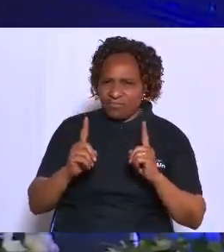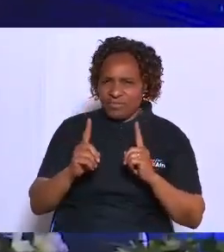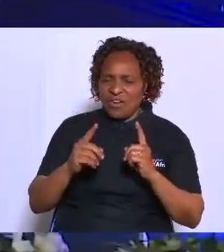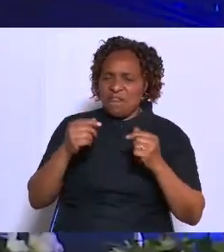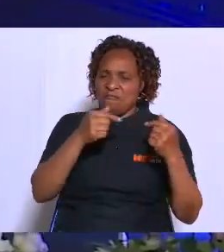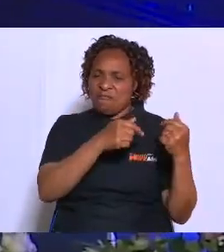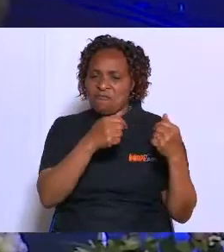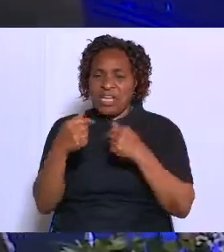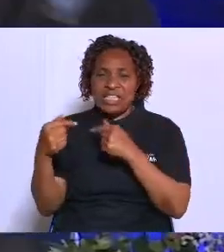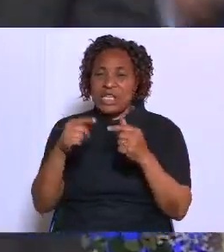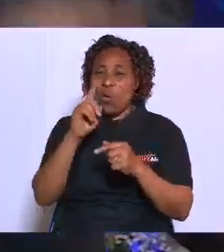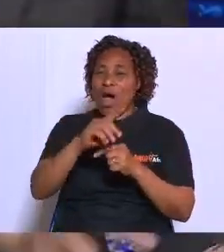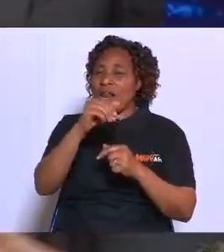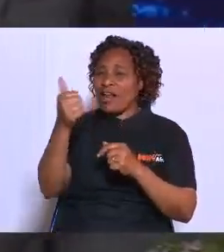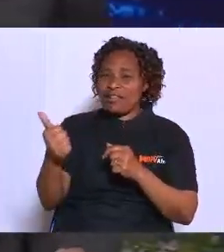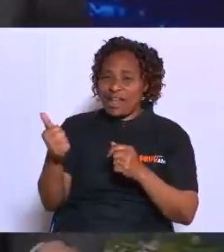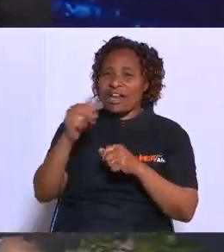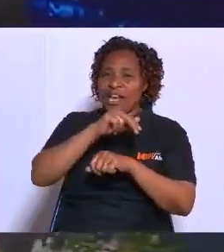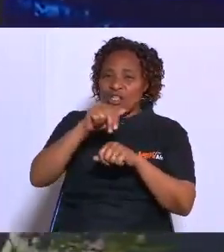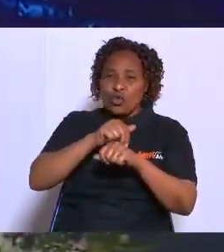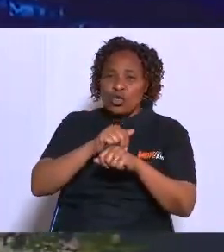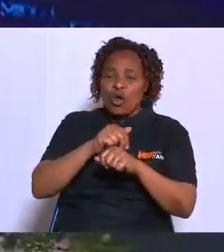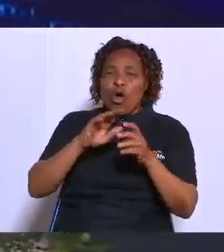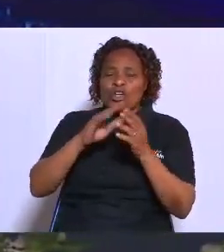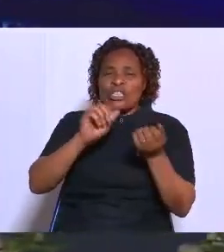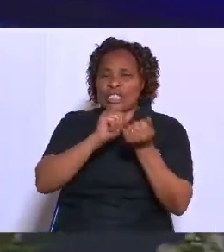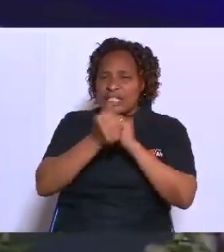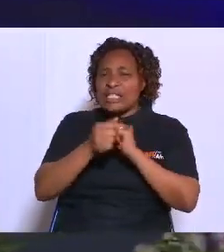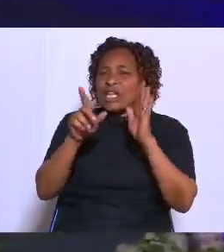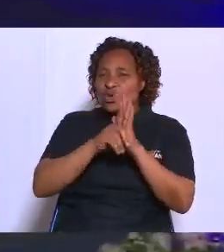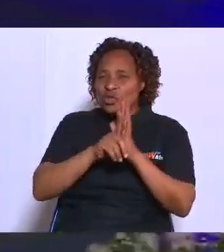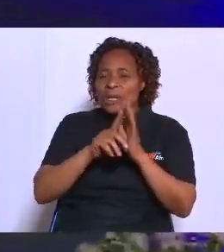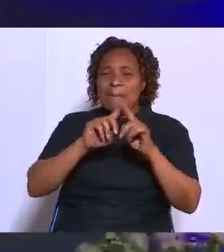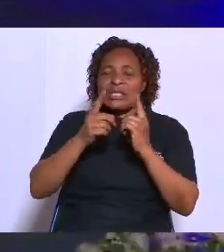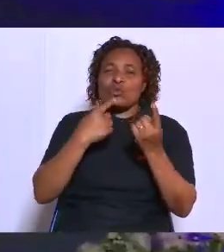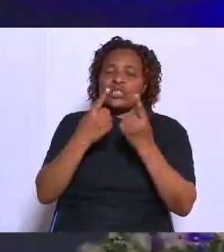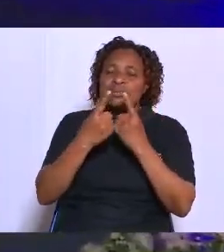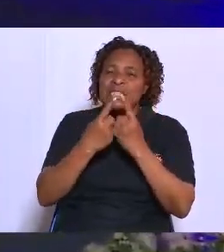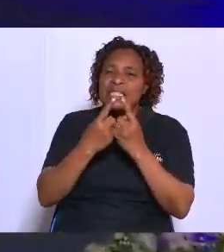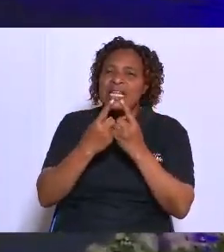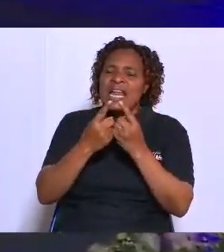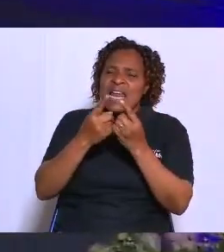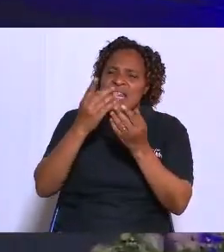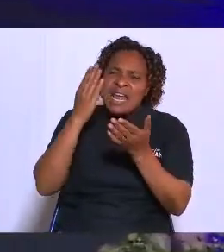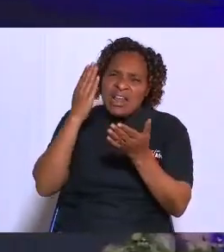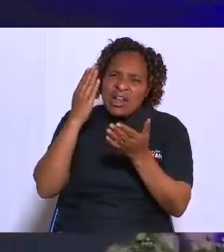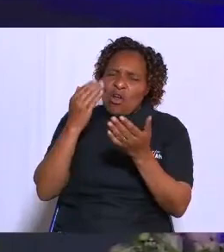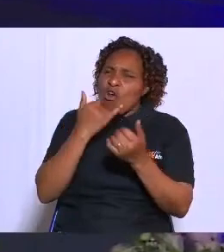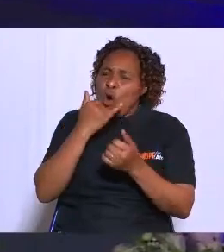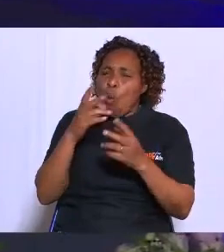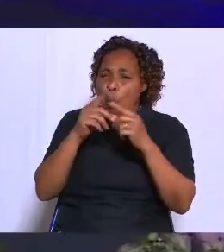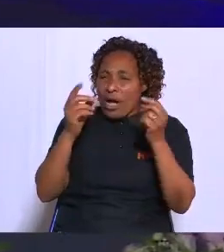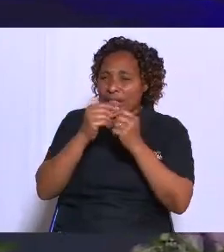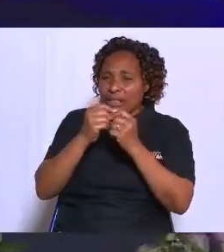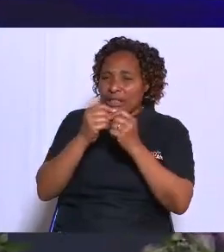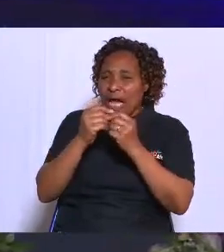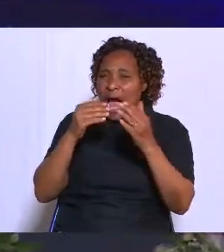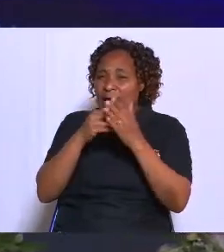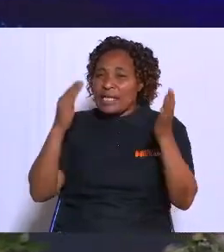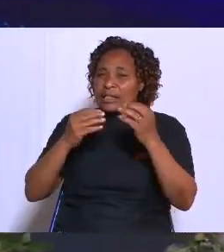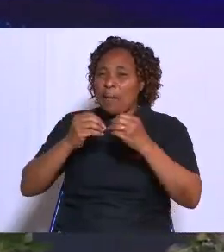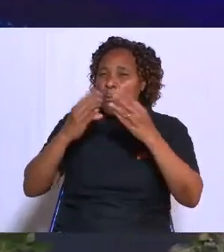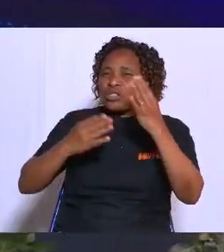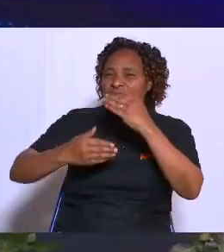another nation and changing the laws of that Nation it says he'll speak great words against the most high can there be